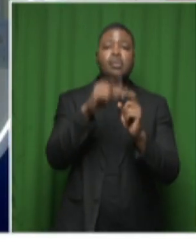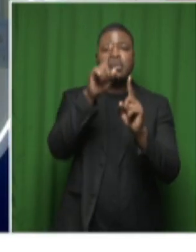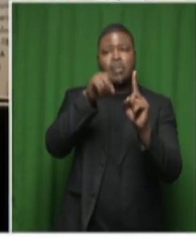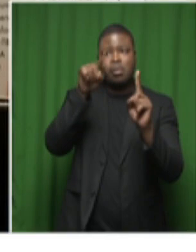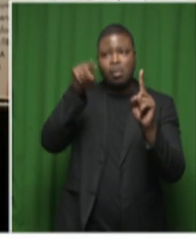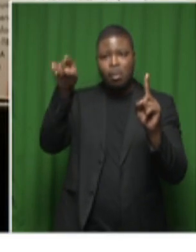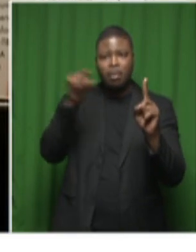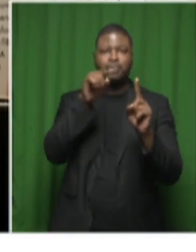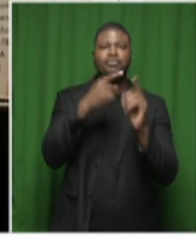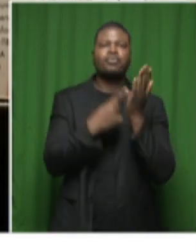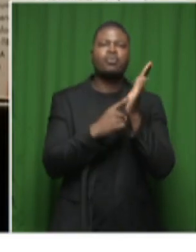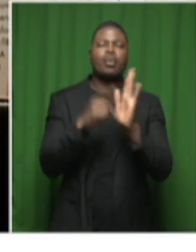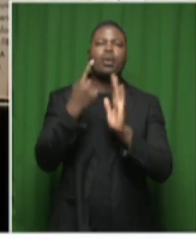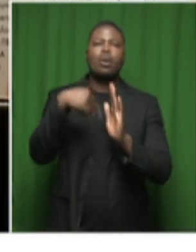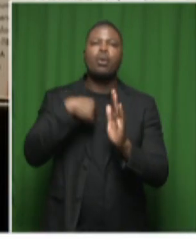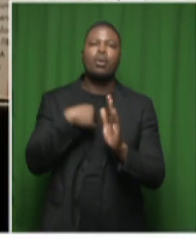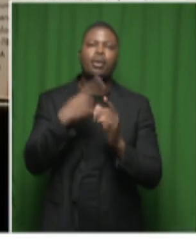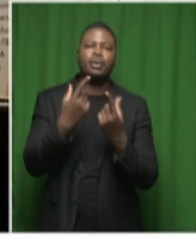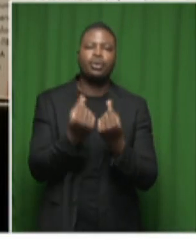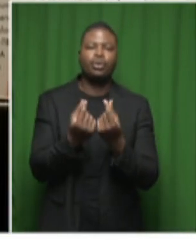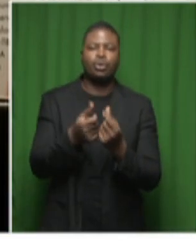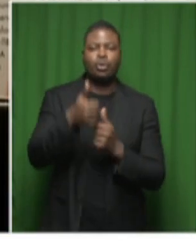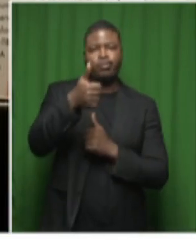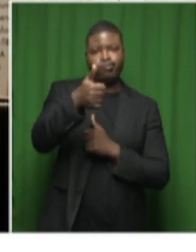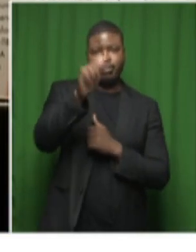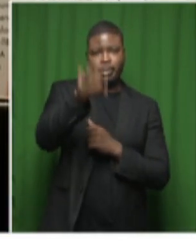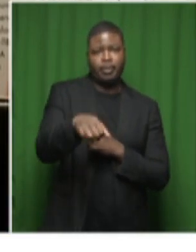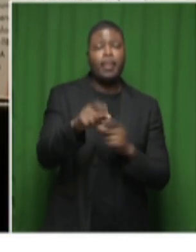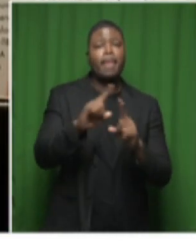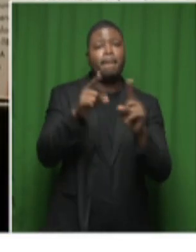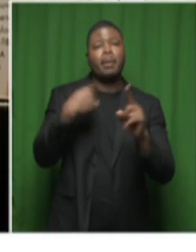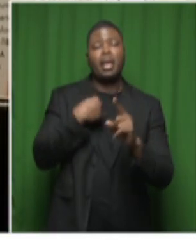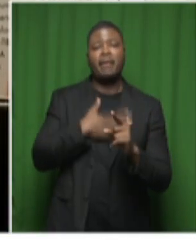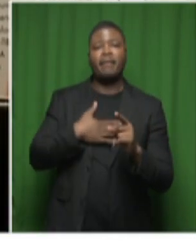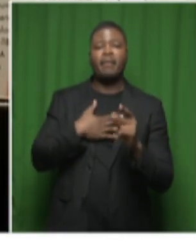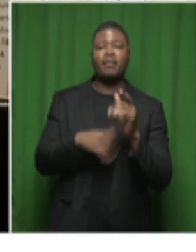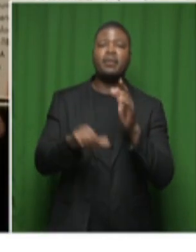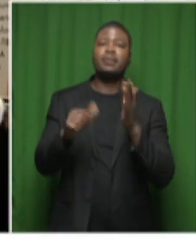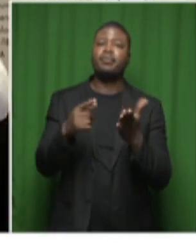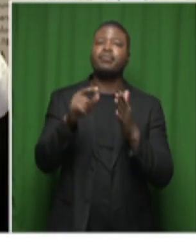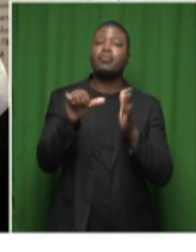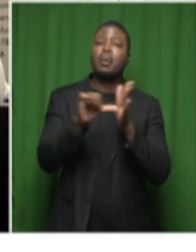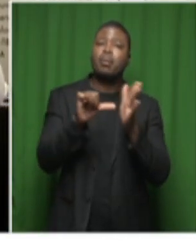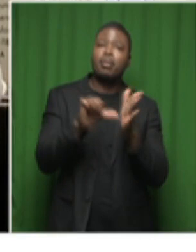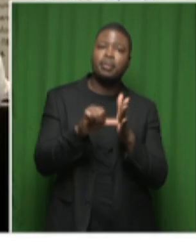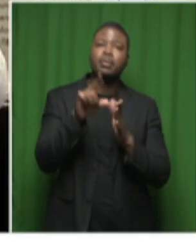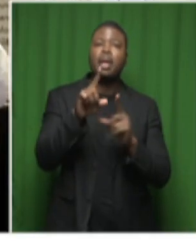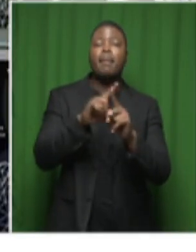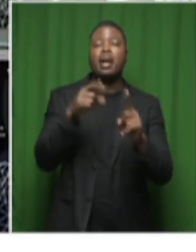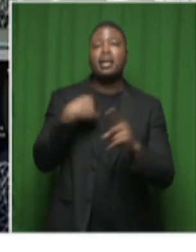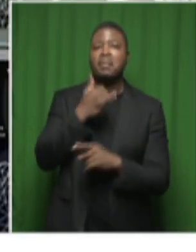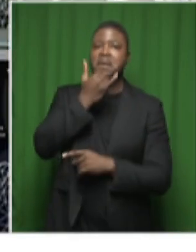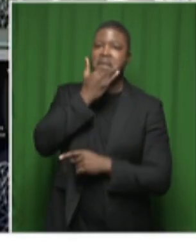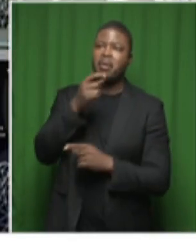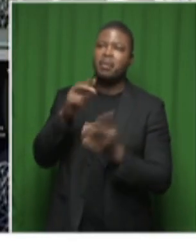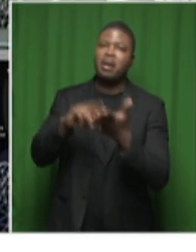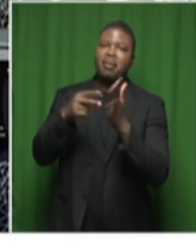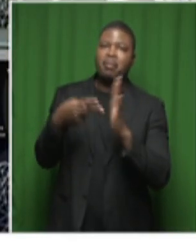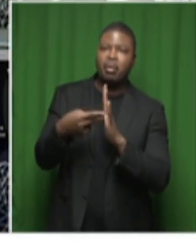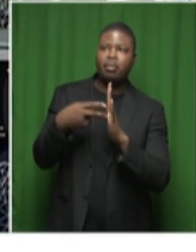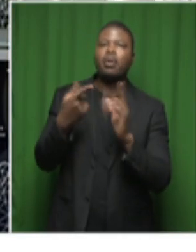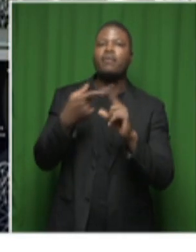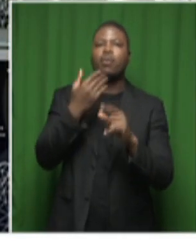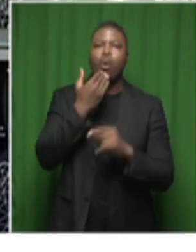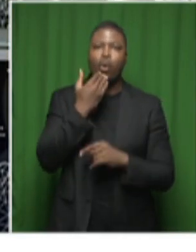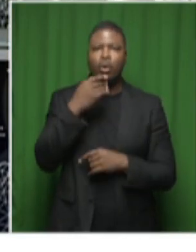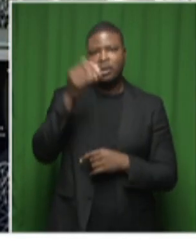right direction. So I'm very positive about this. I'm incredibly impressed by the plan of the South African government.